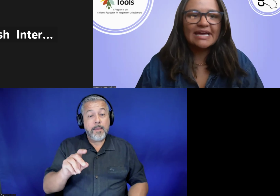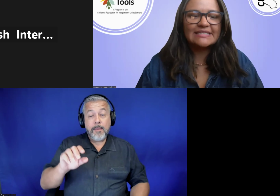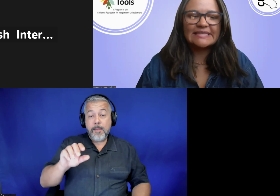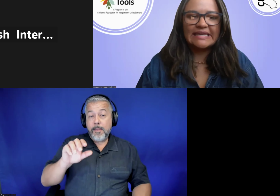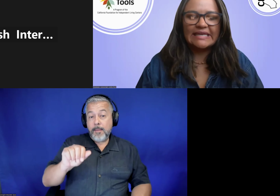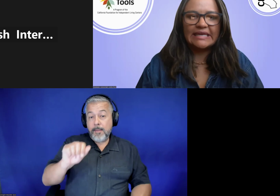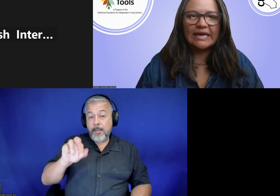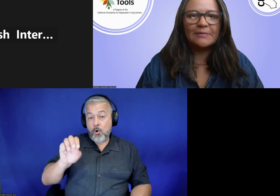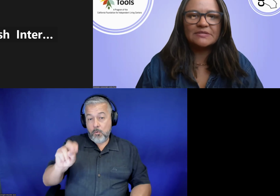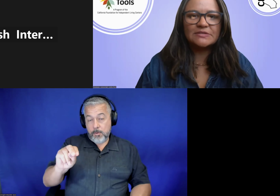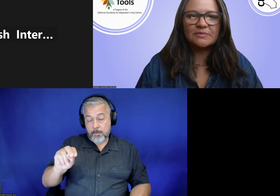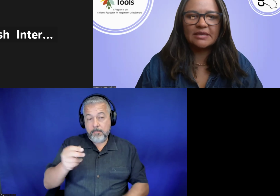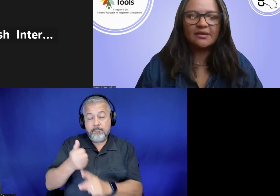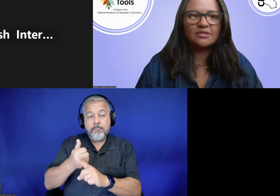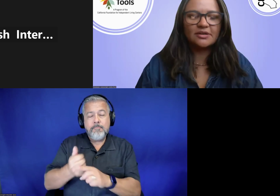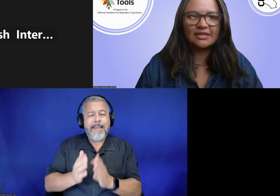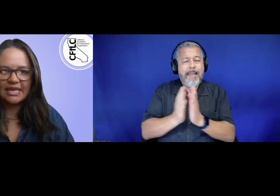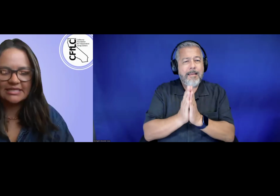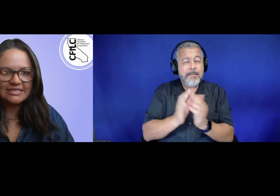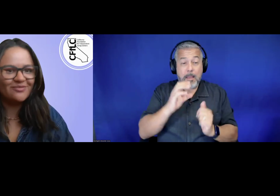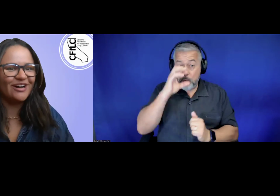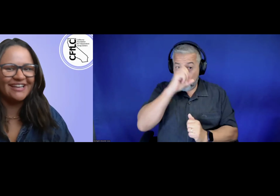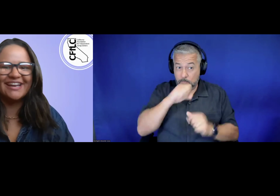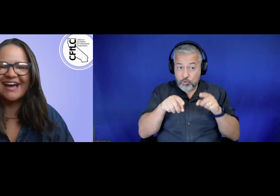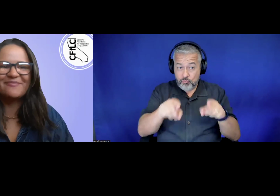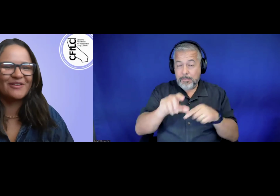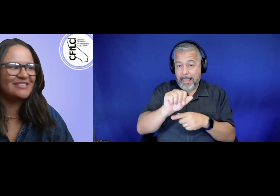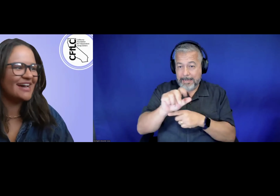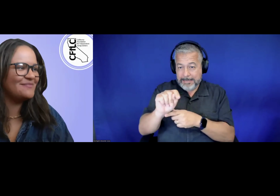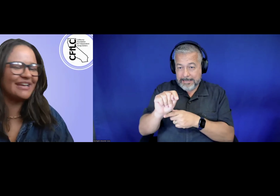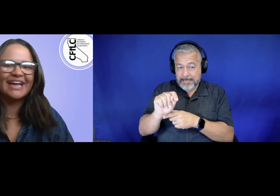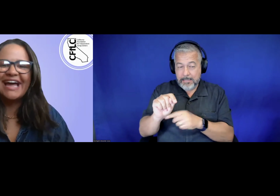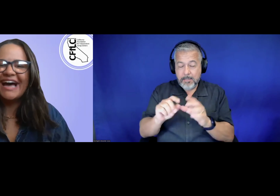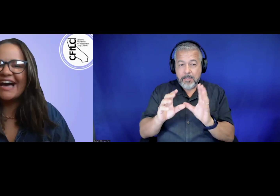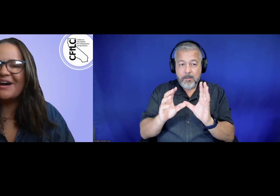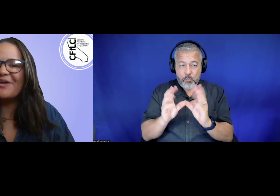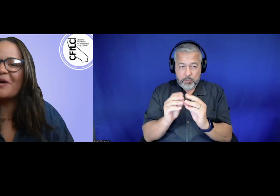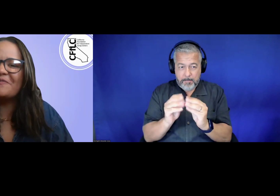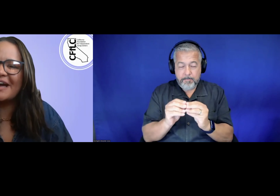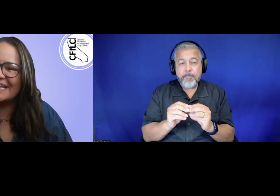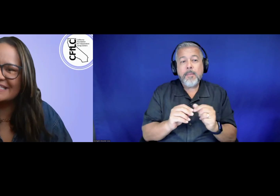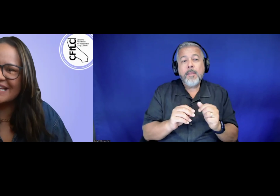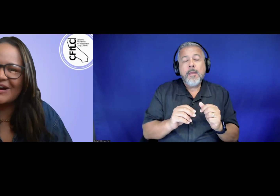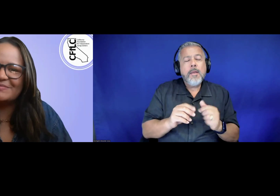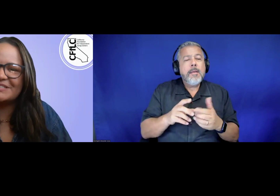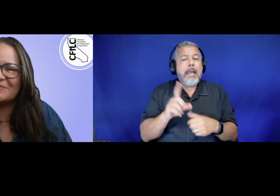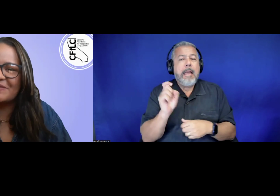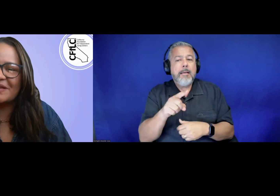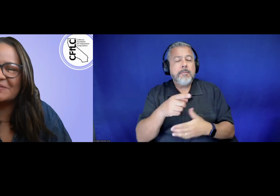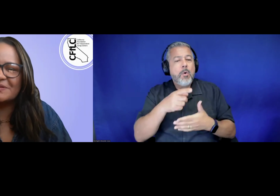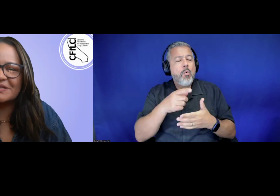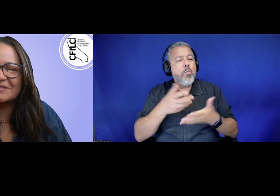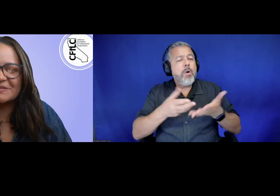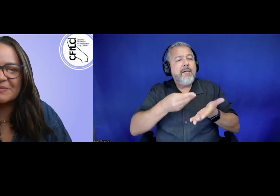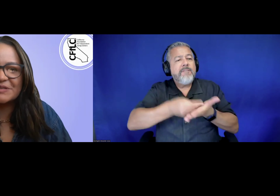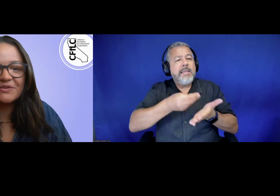was asking, I'm assuming during the AT one for the timing, of what financing options were